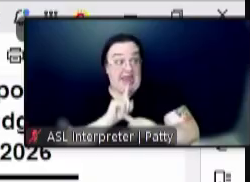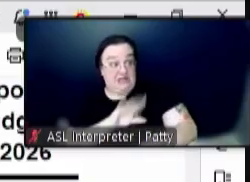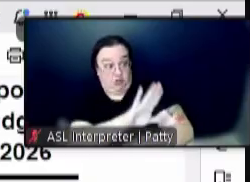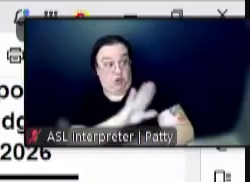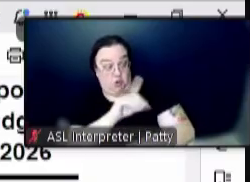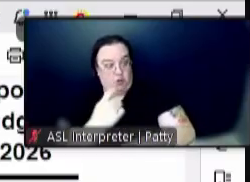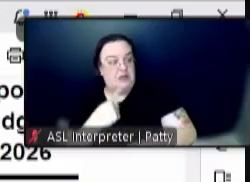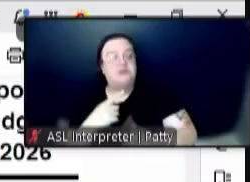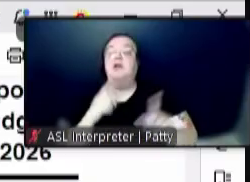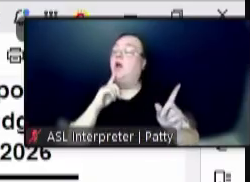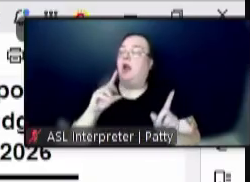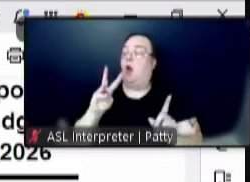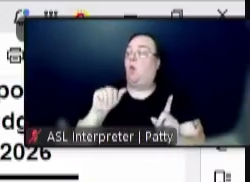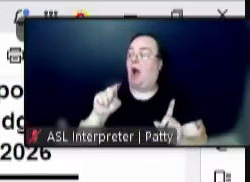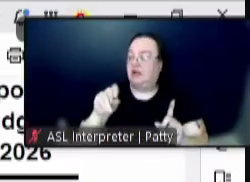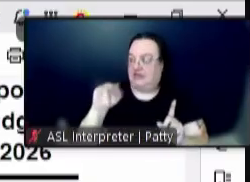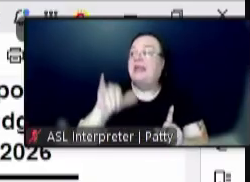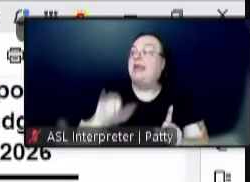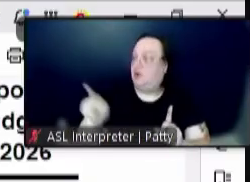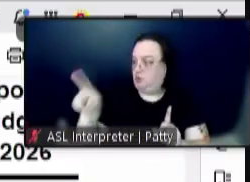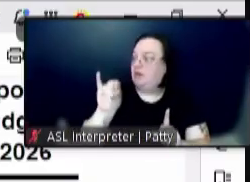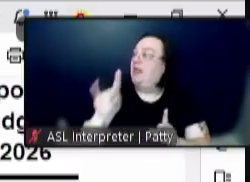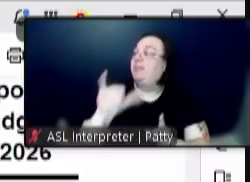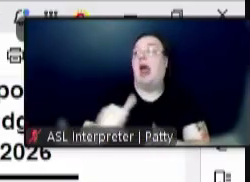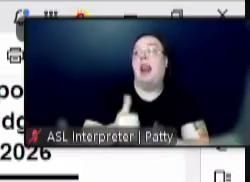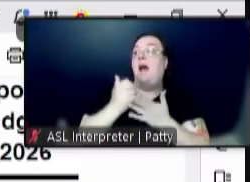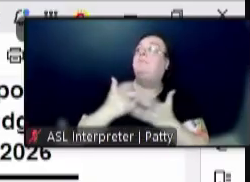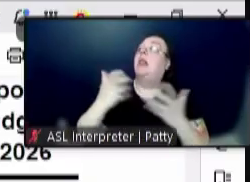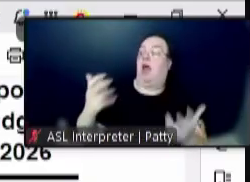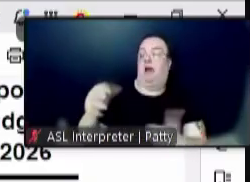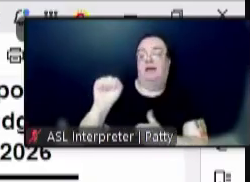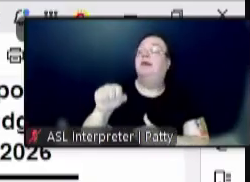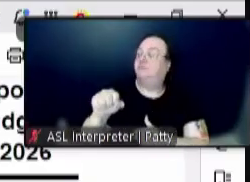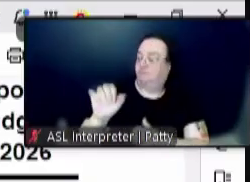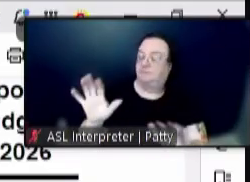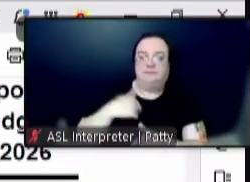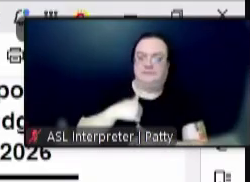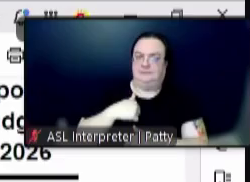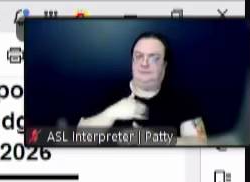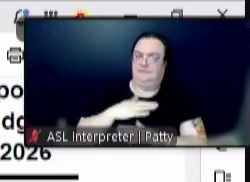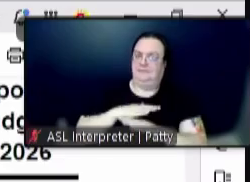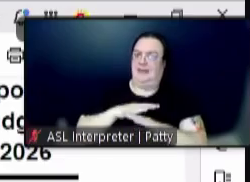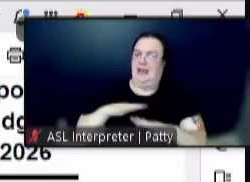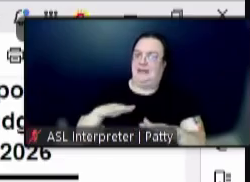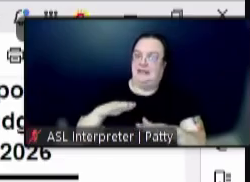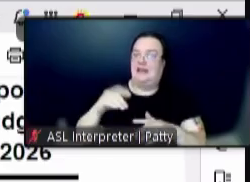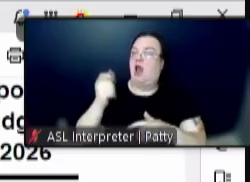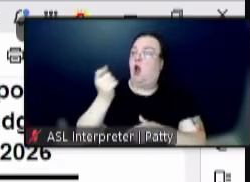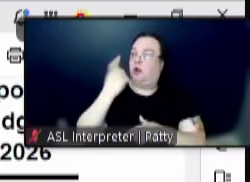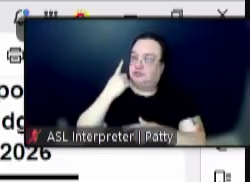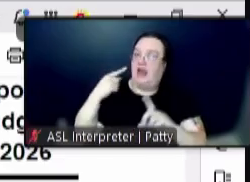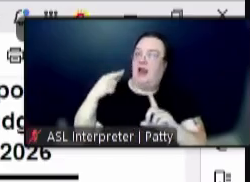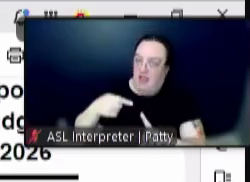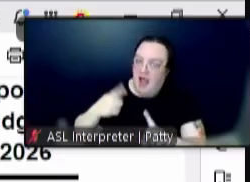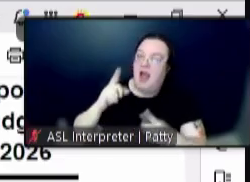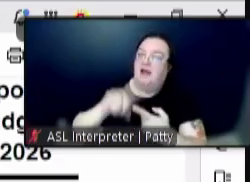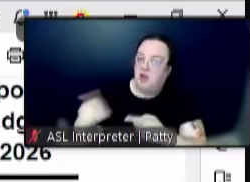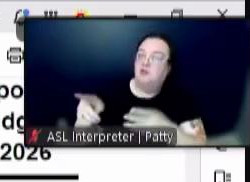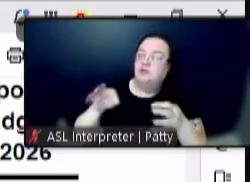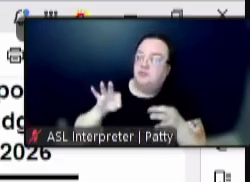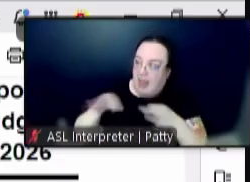No, yes, you did, and that was very helpful. Because I didn't understand what I didn't understand until you started. Thank